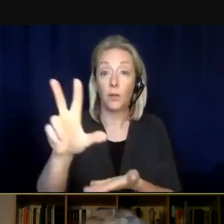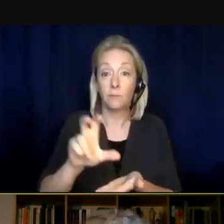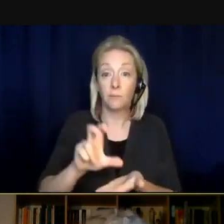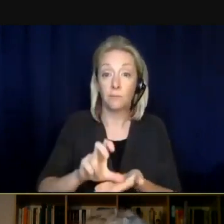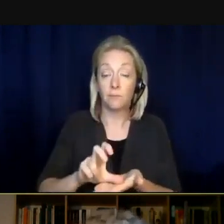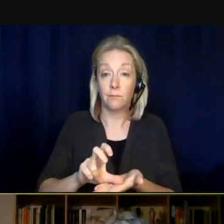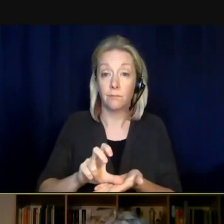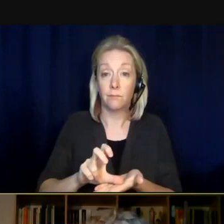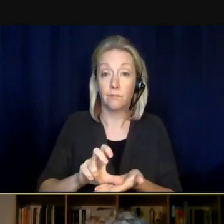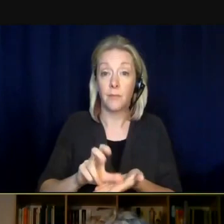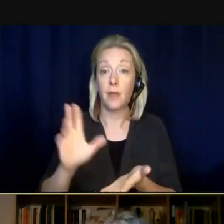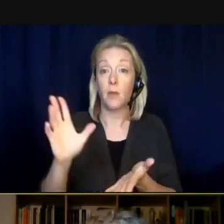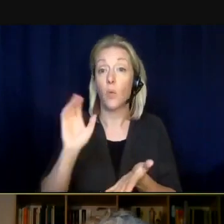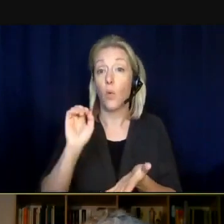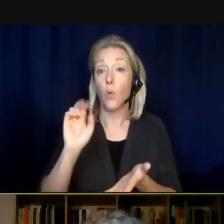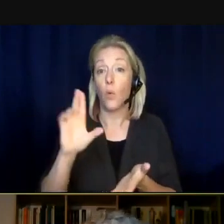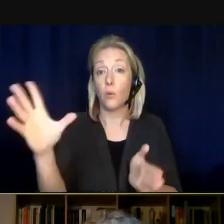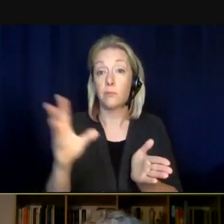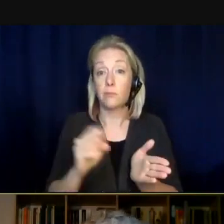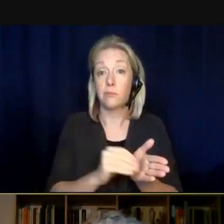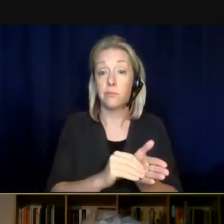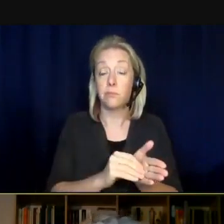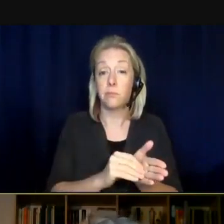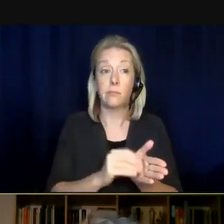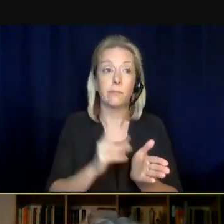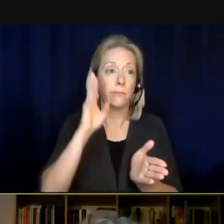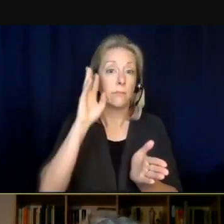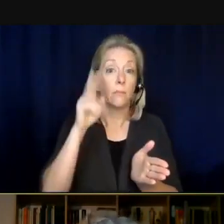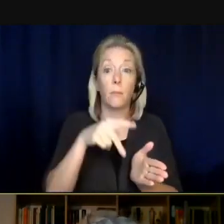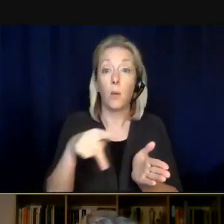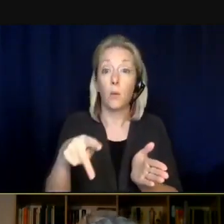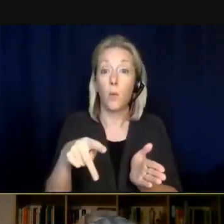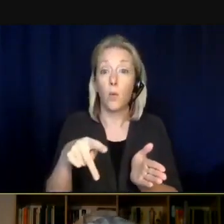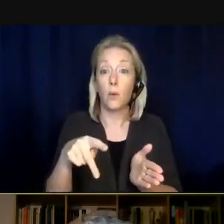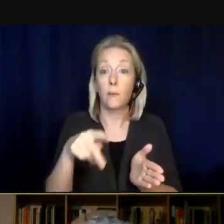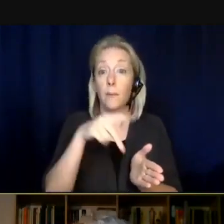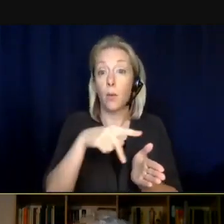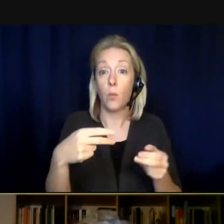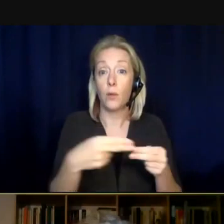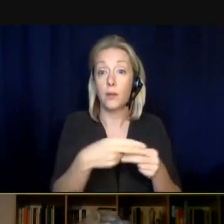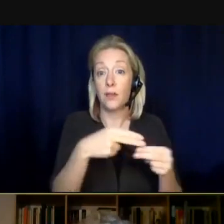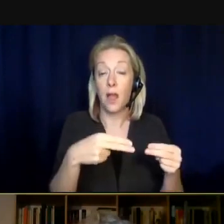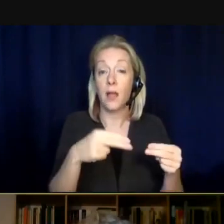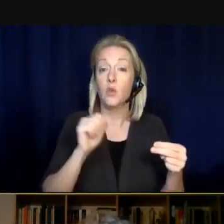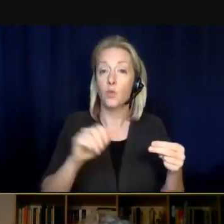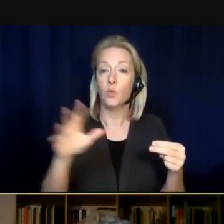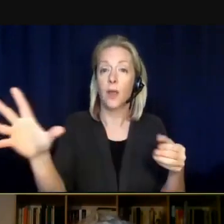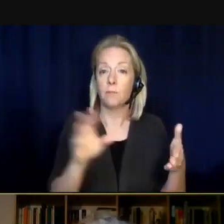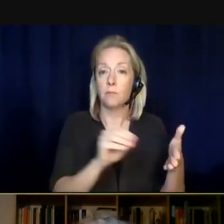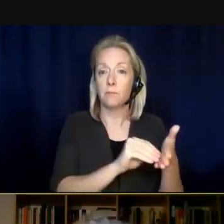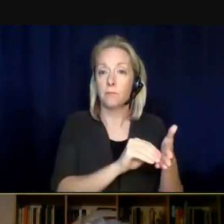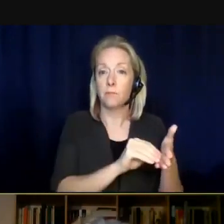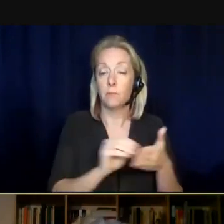into other documents. So for example, if you're making a PowerPoint presentation, you can save